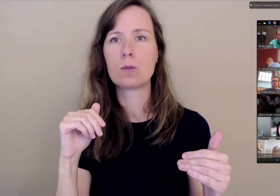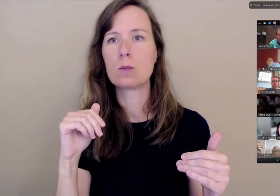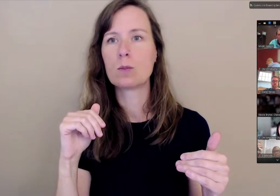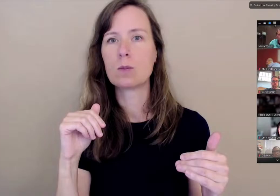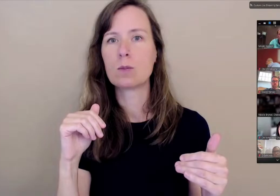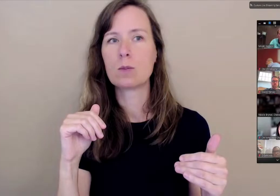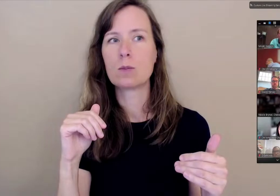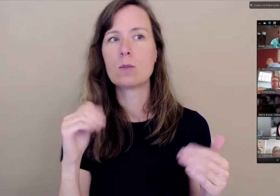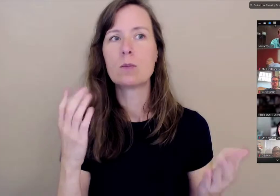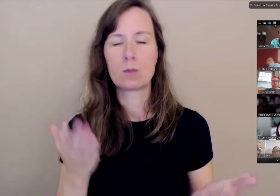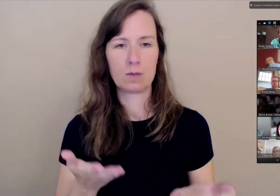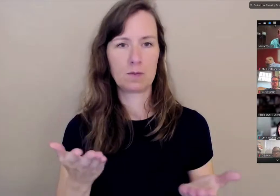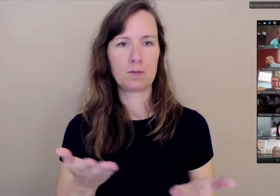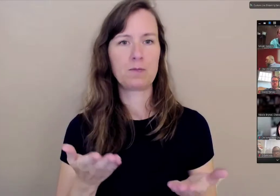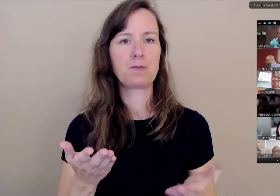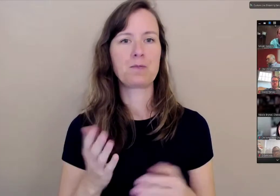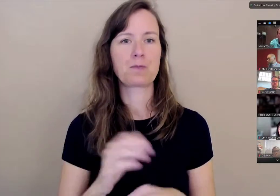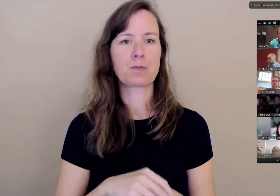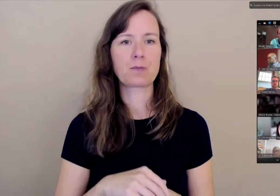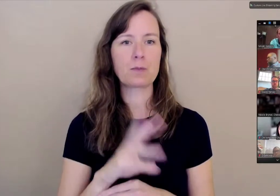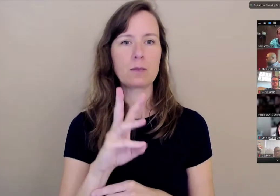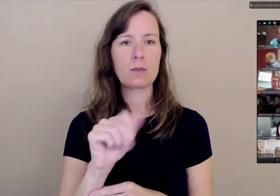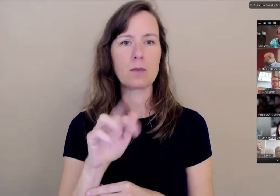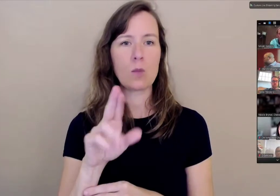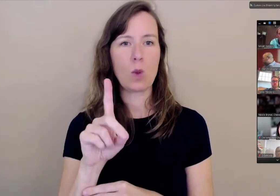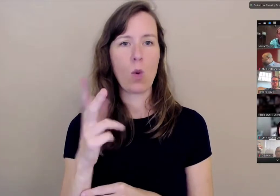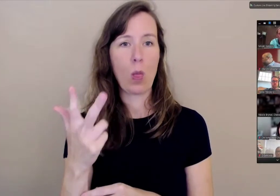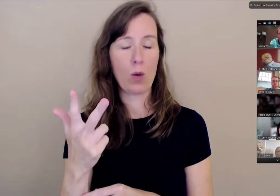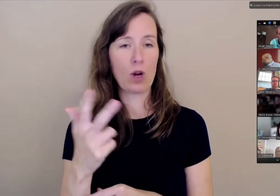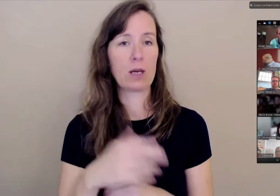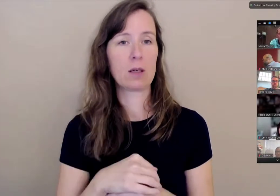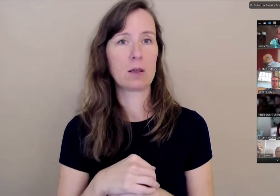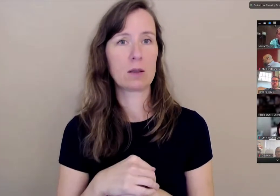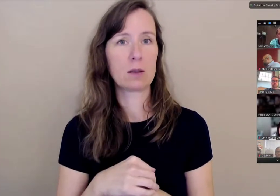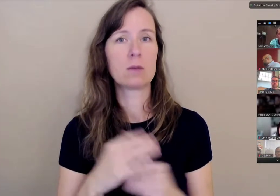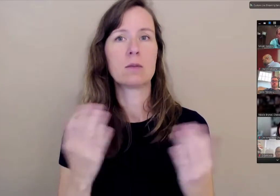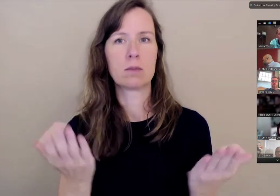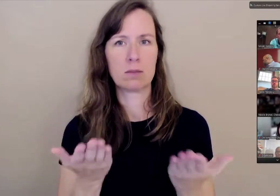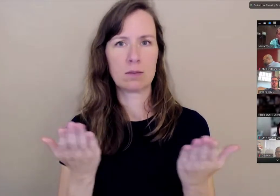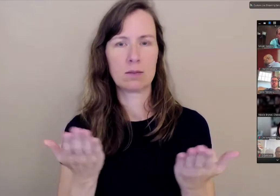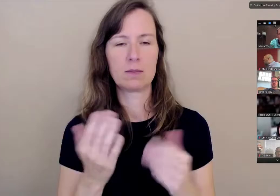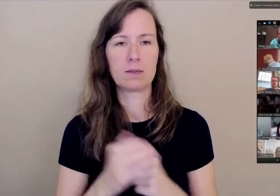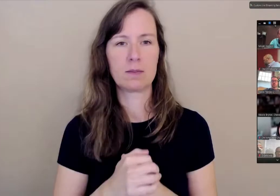He is present. Council member from Ward 3? Present.